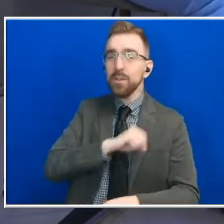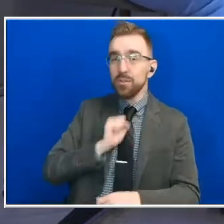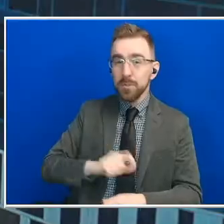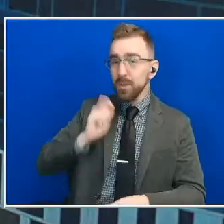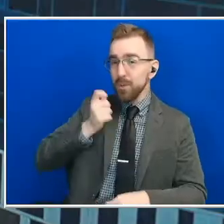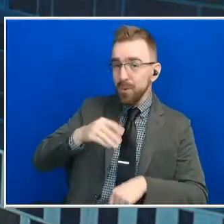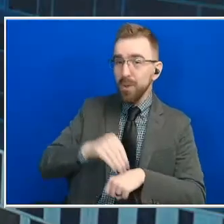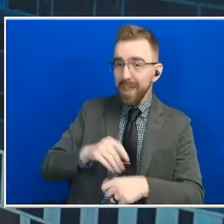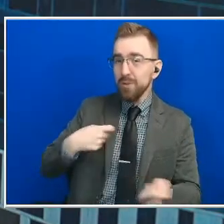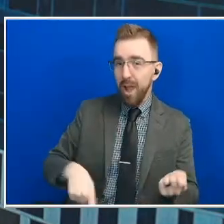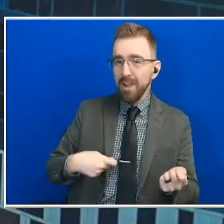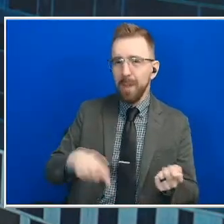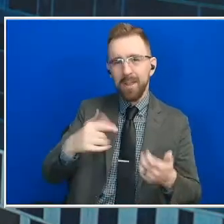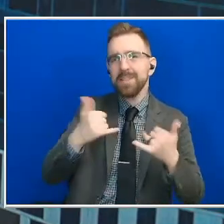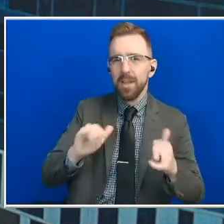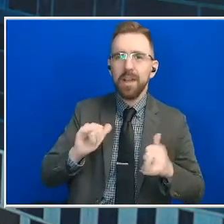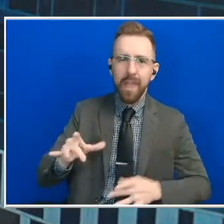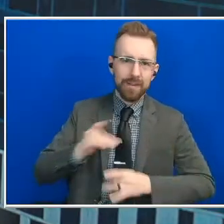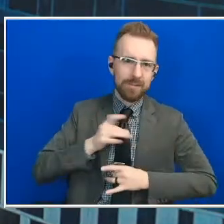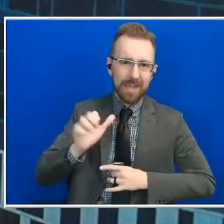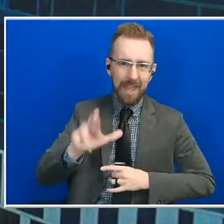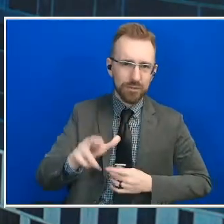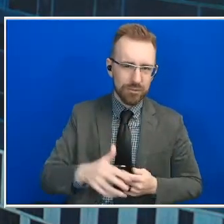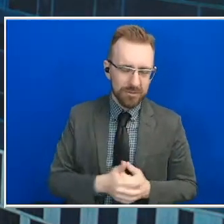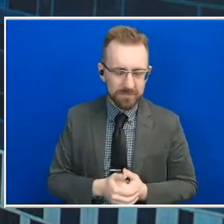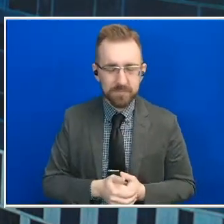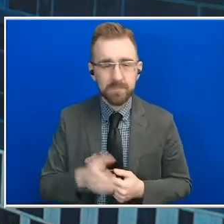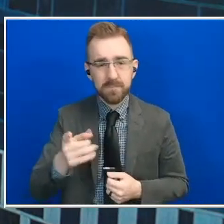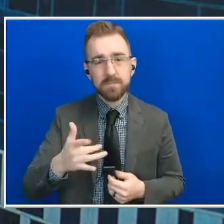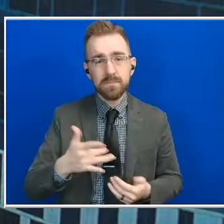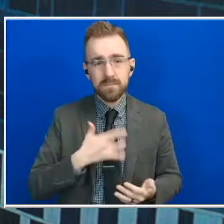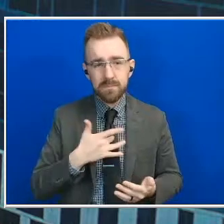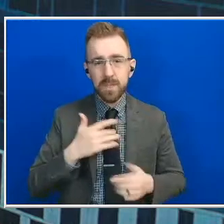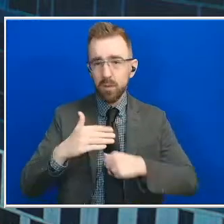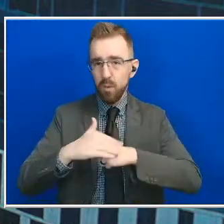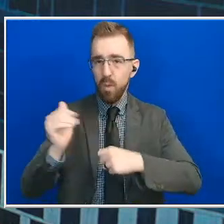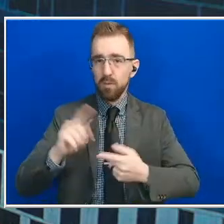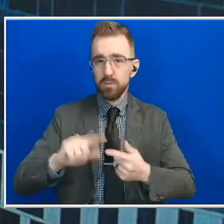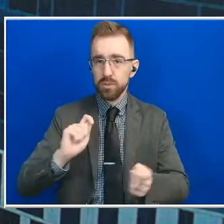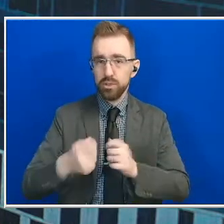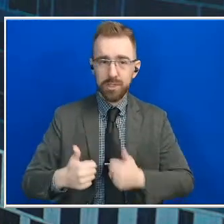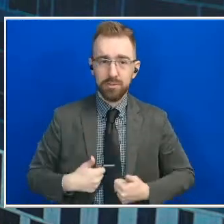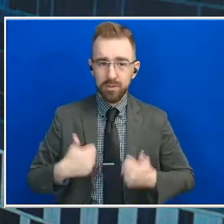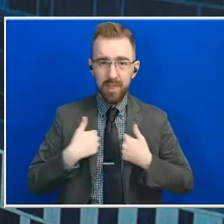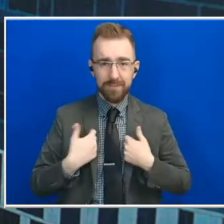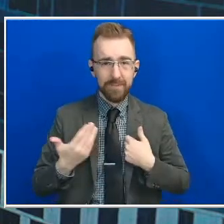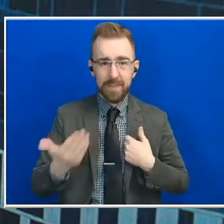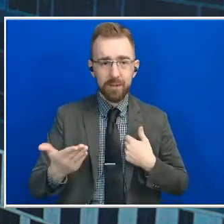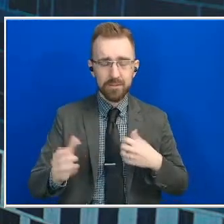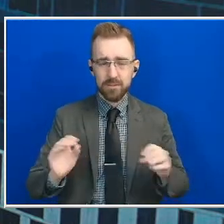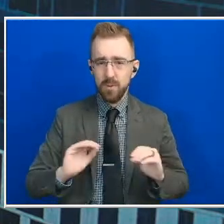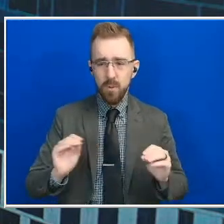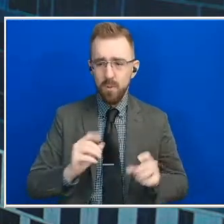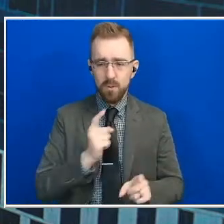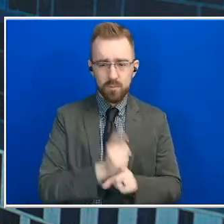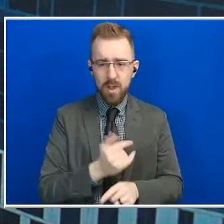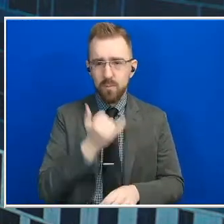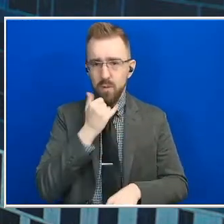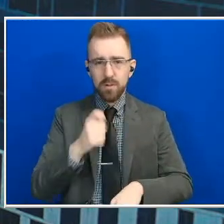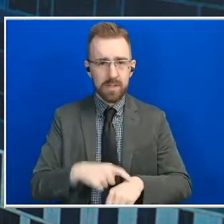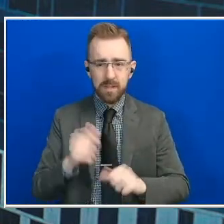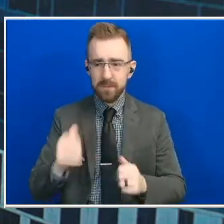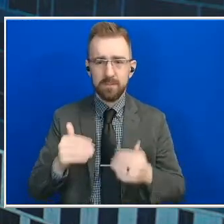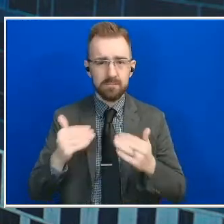And if you feel called to change your life, there's no right or wrong time to do it. You can do it in your late